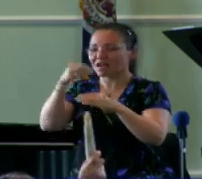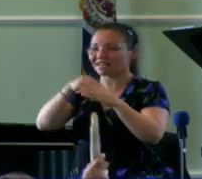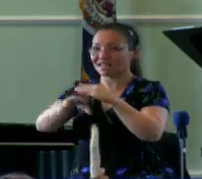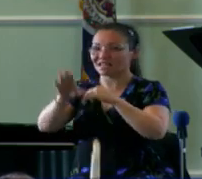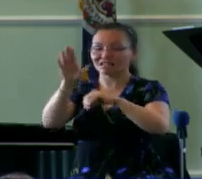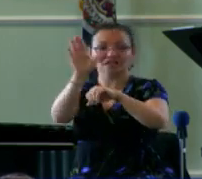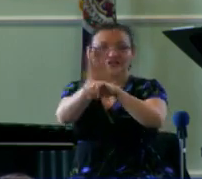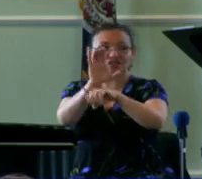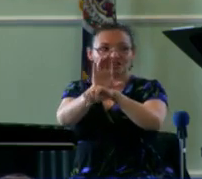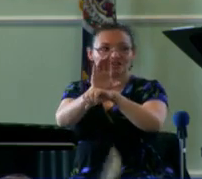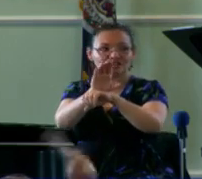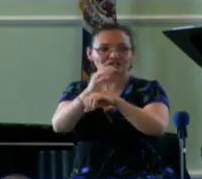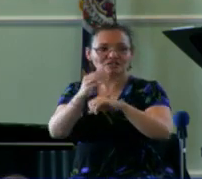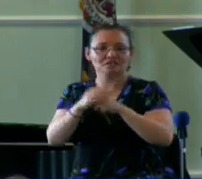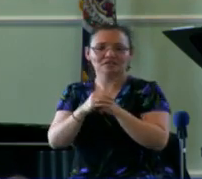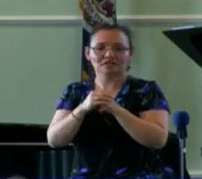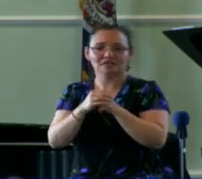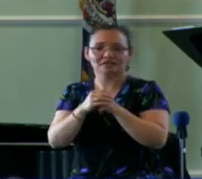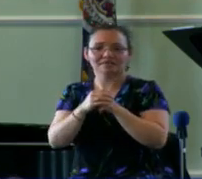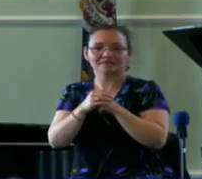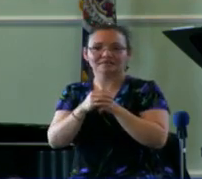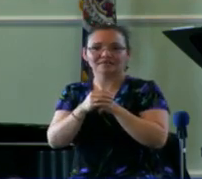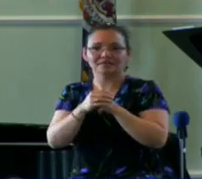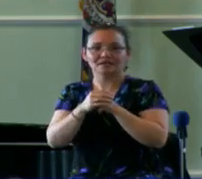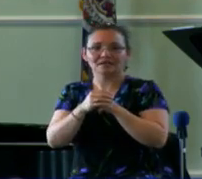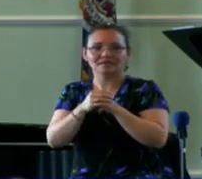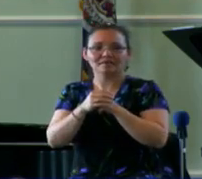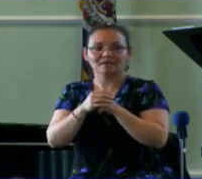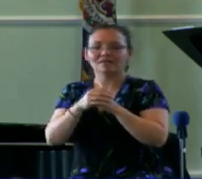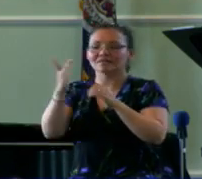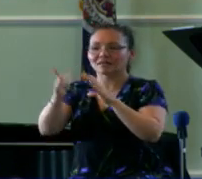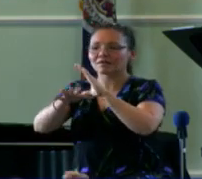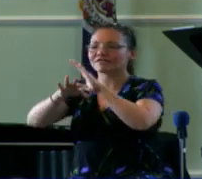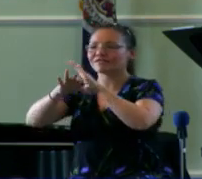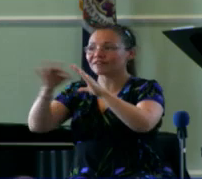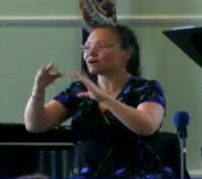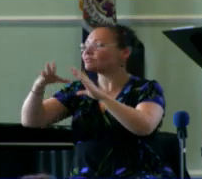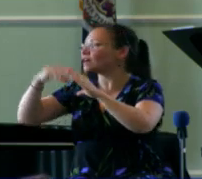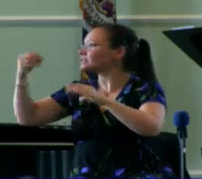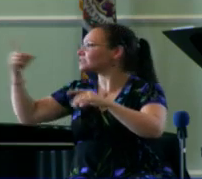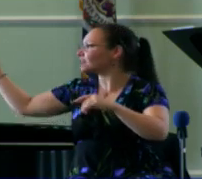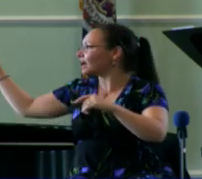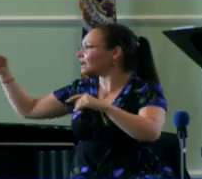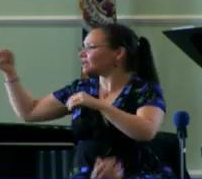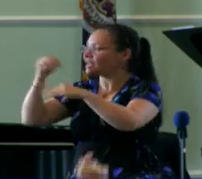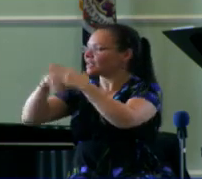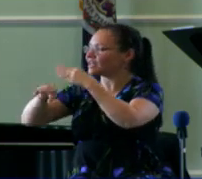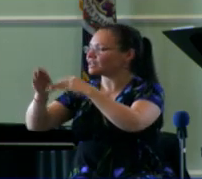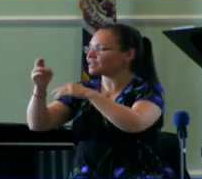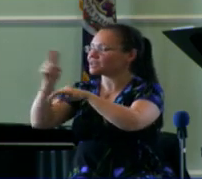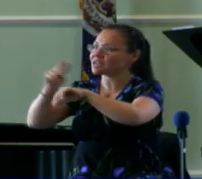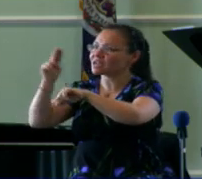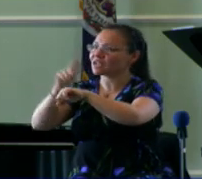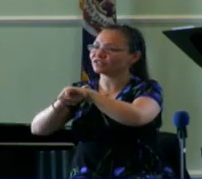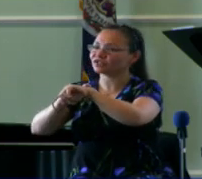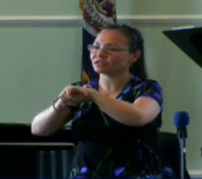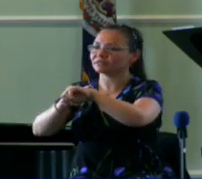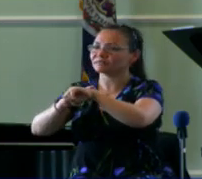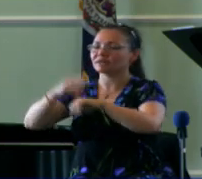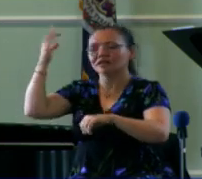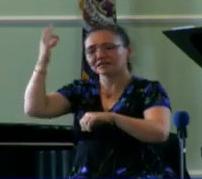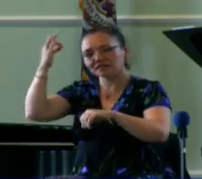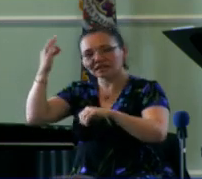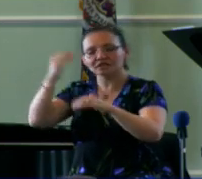se, even though there were many, but they were found, Jesus was outside in nature.